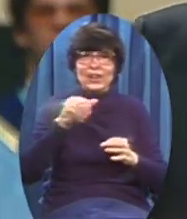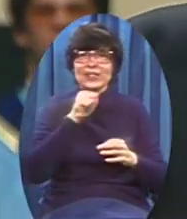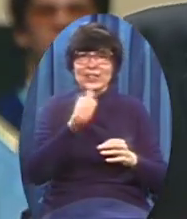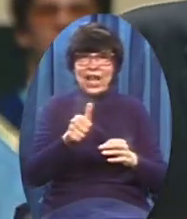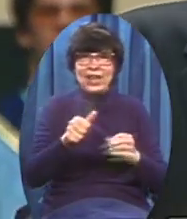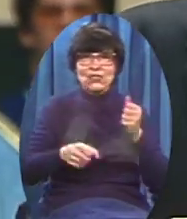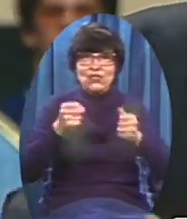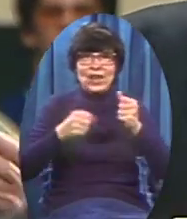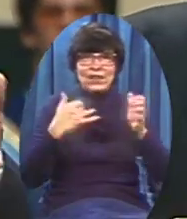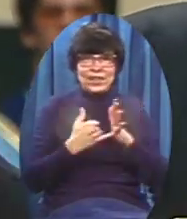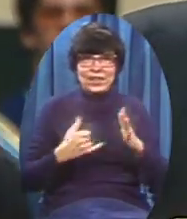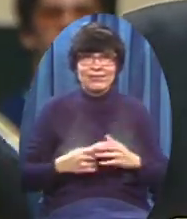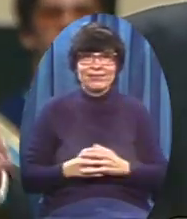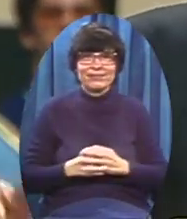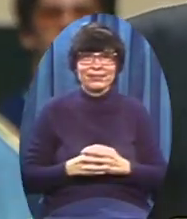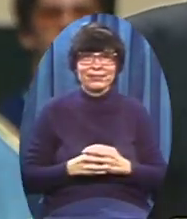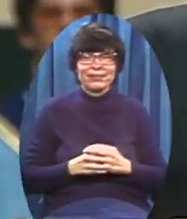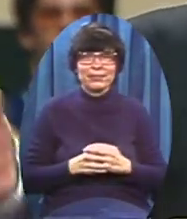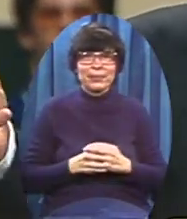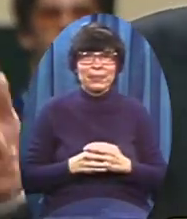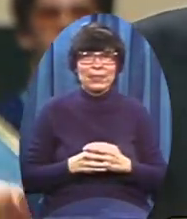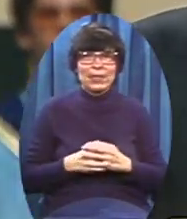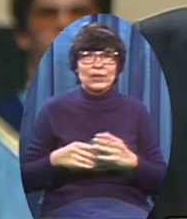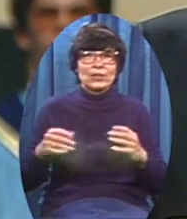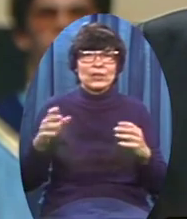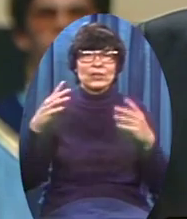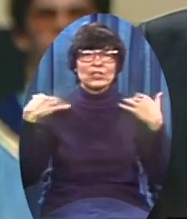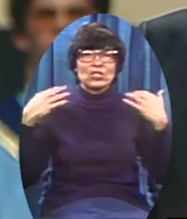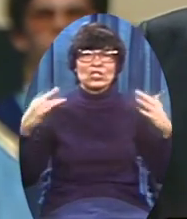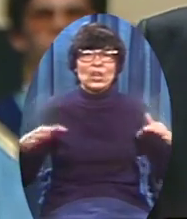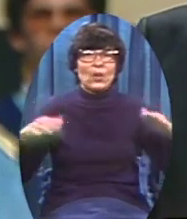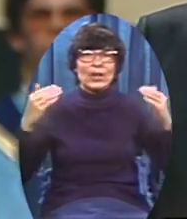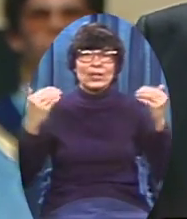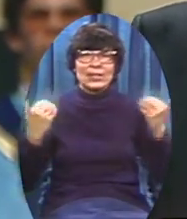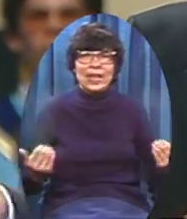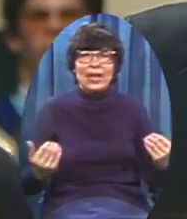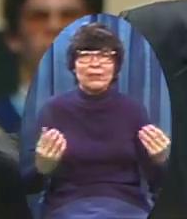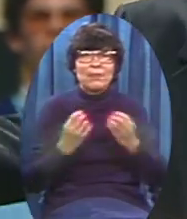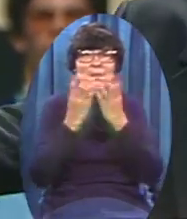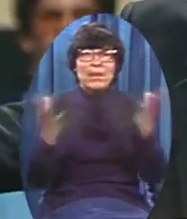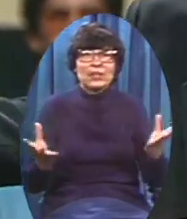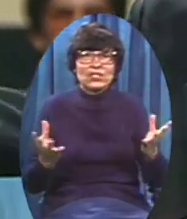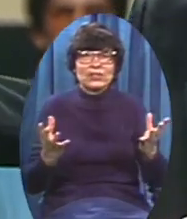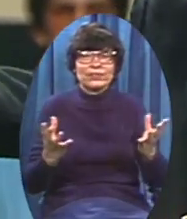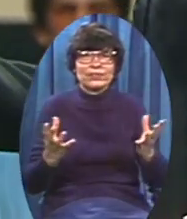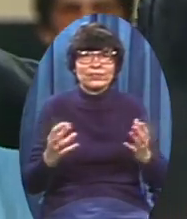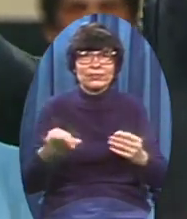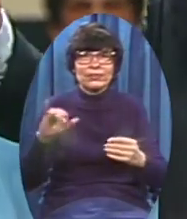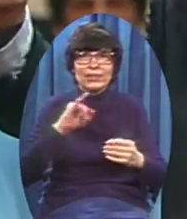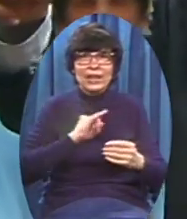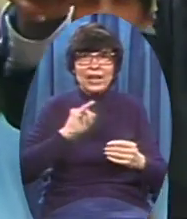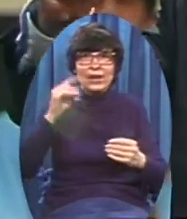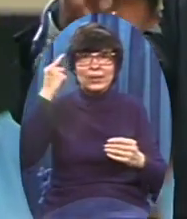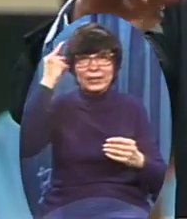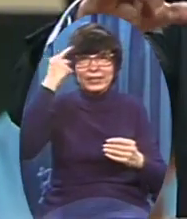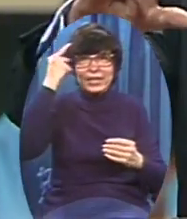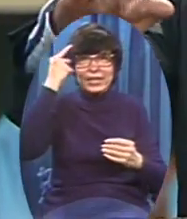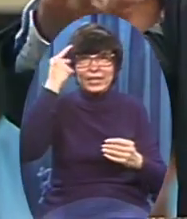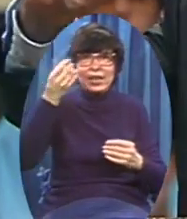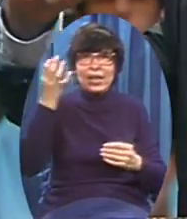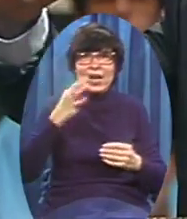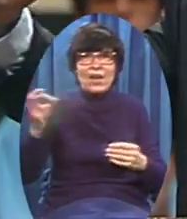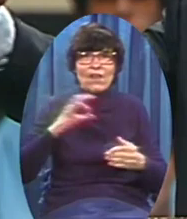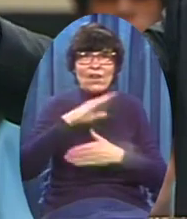But I tell you, this snowstorm raging out there right at this very moment, and I couldn't help but think about all of the talent